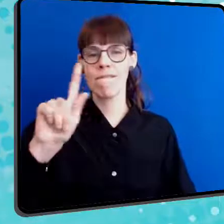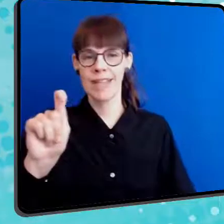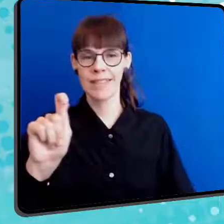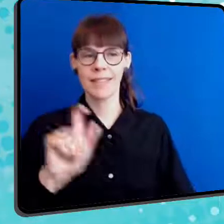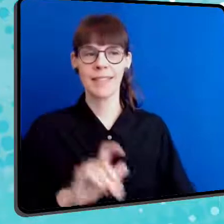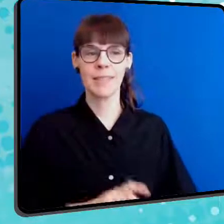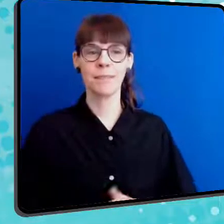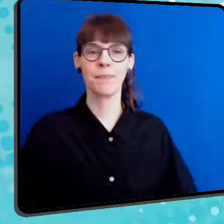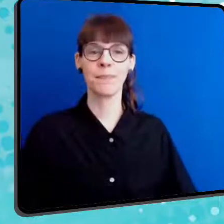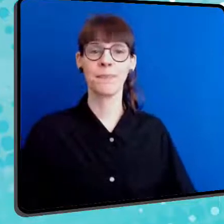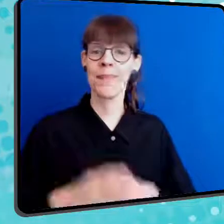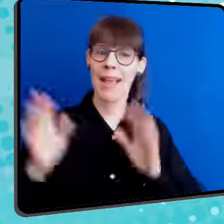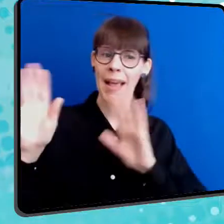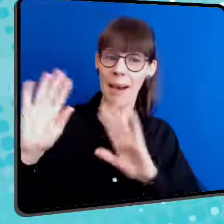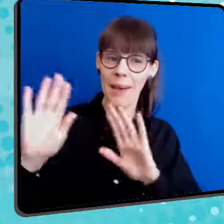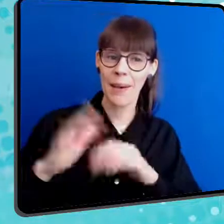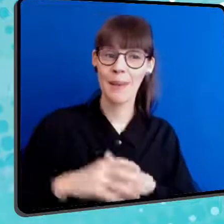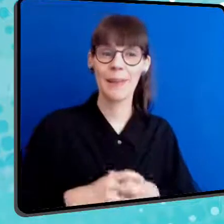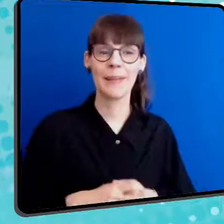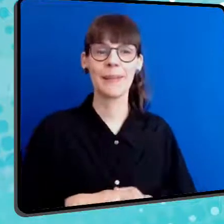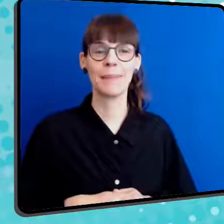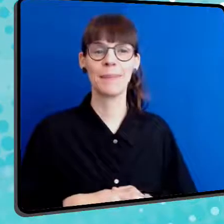Hello, Hello. Arafat. Good evening to you.